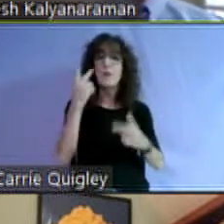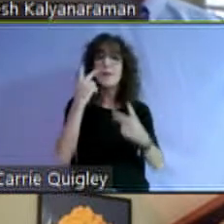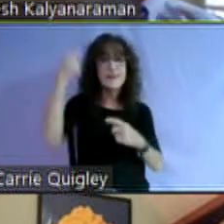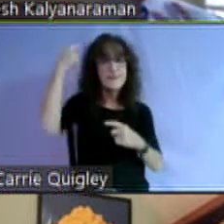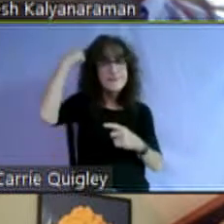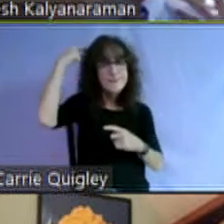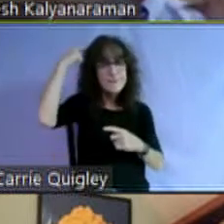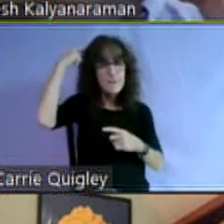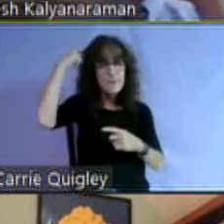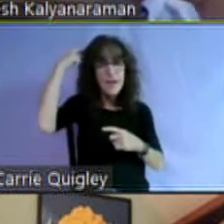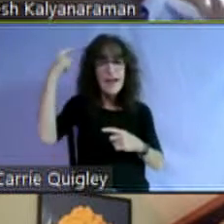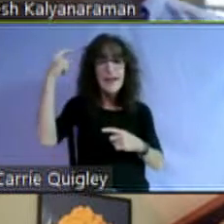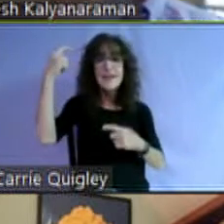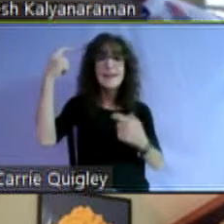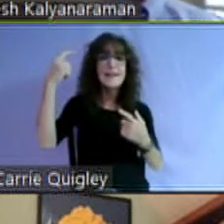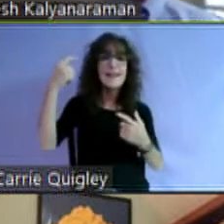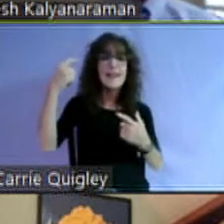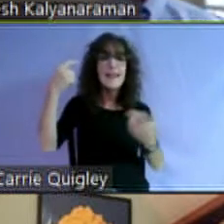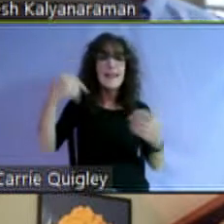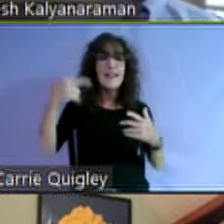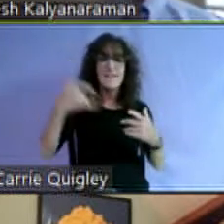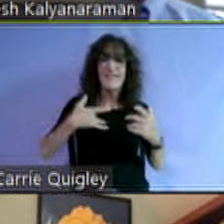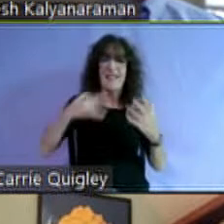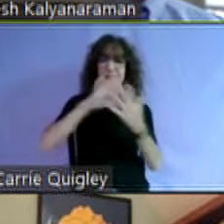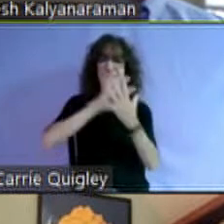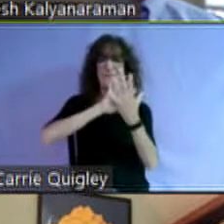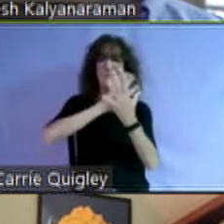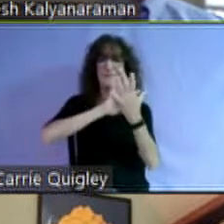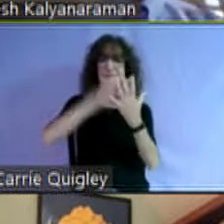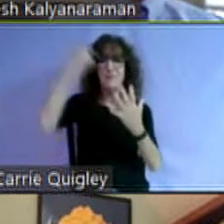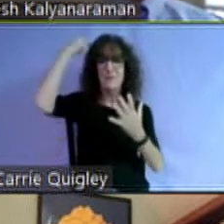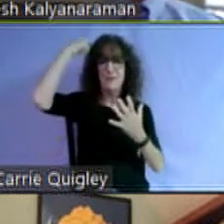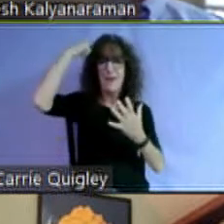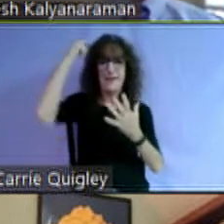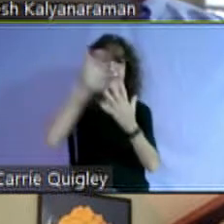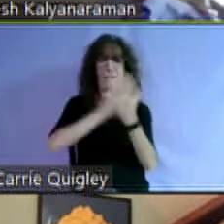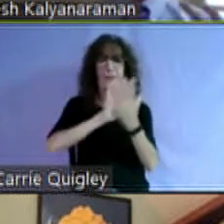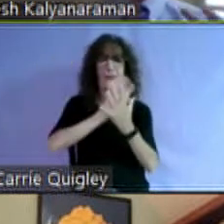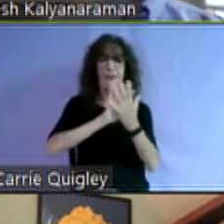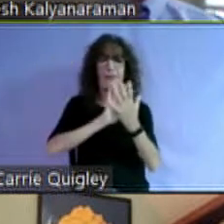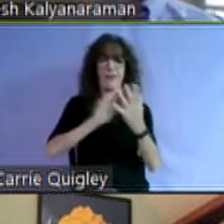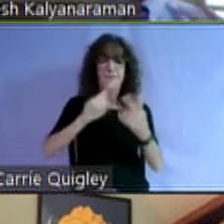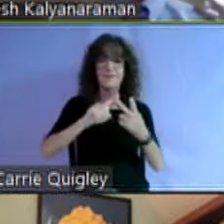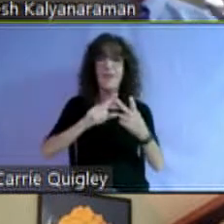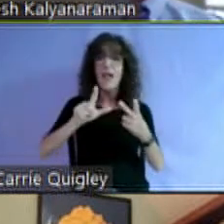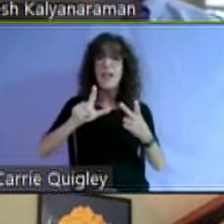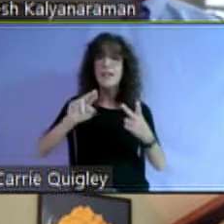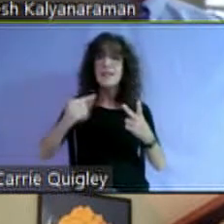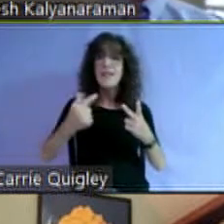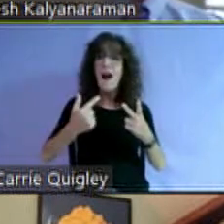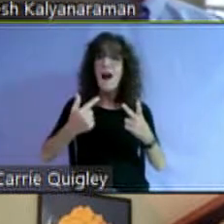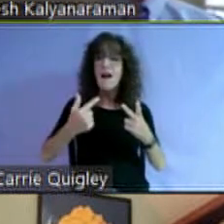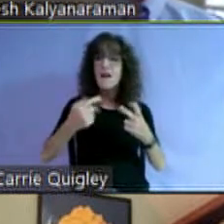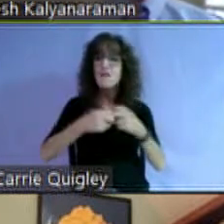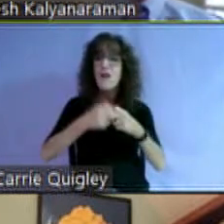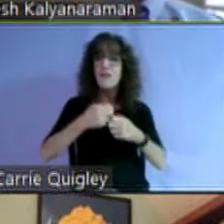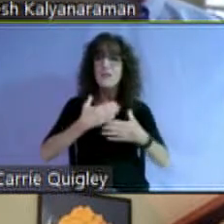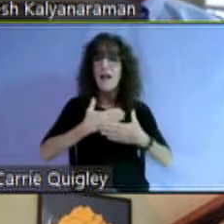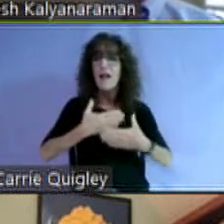symptoms, things like mental fogging, just feeling cloudy, uh, lung problems, including shortness of breath and